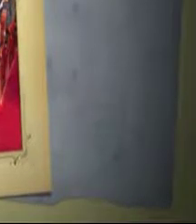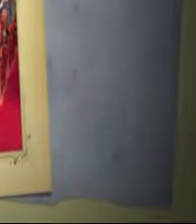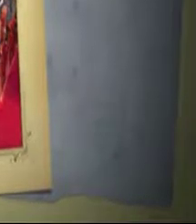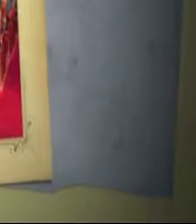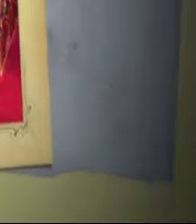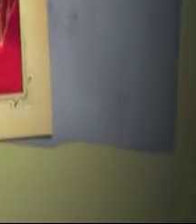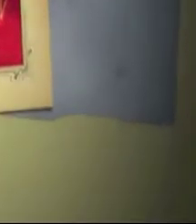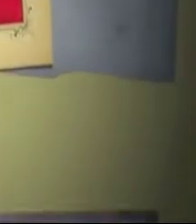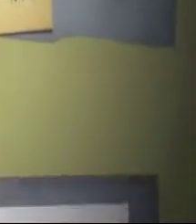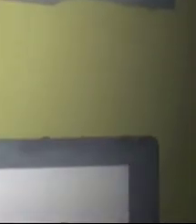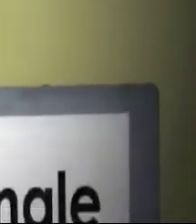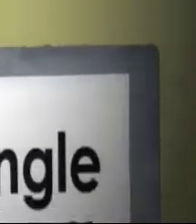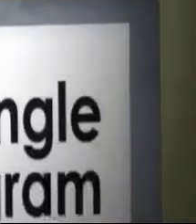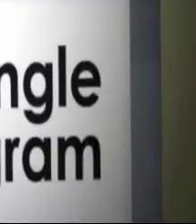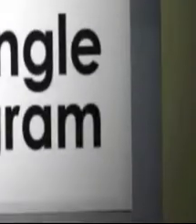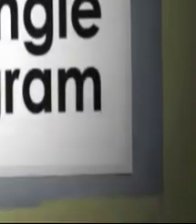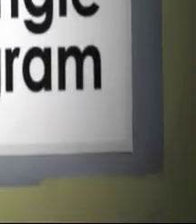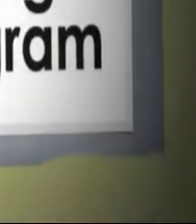here.